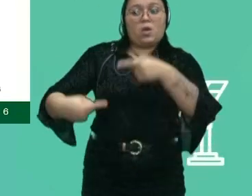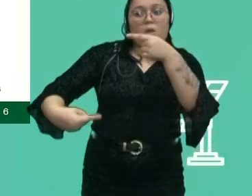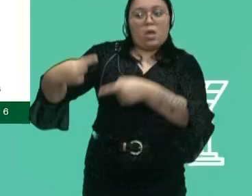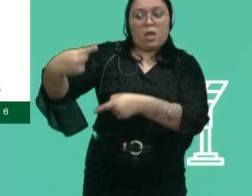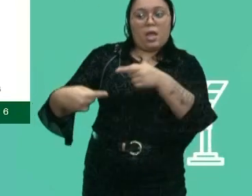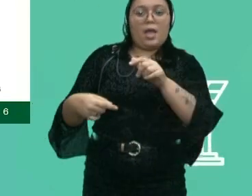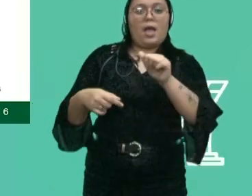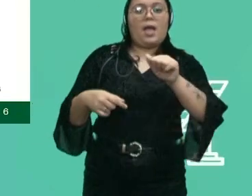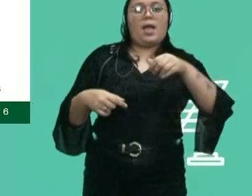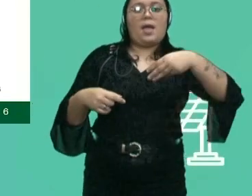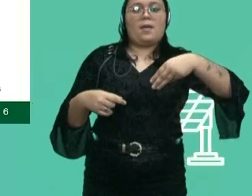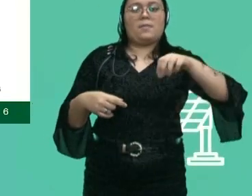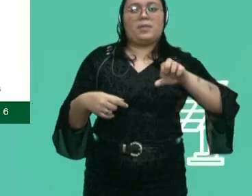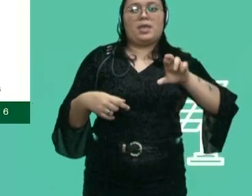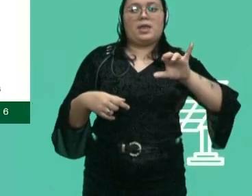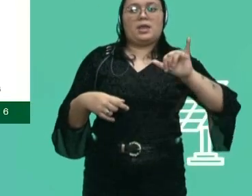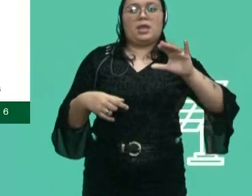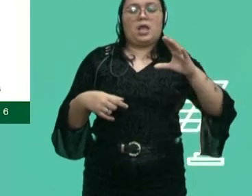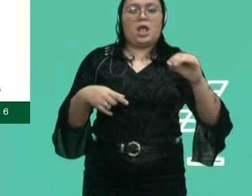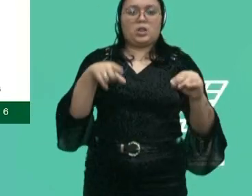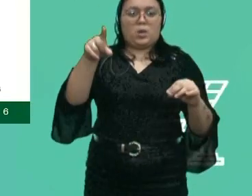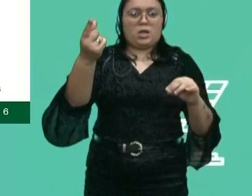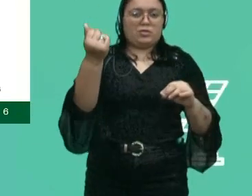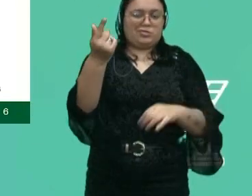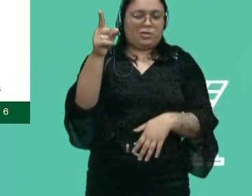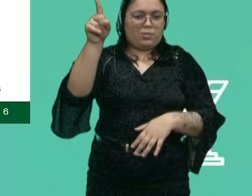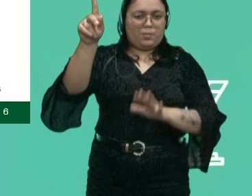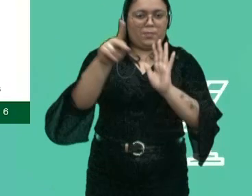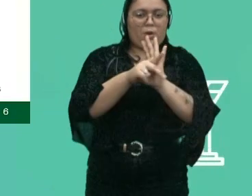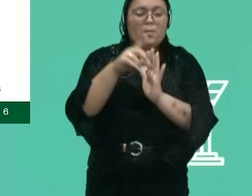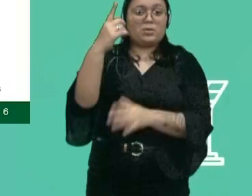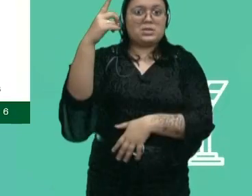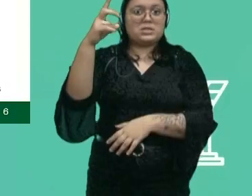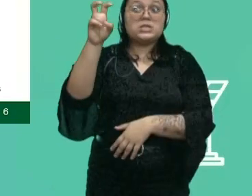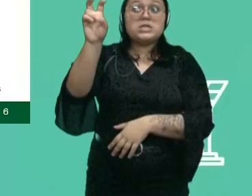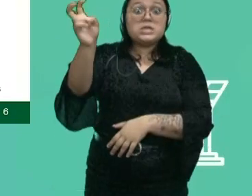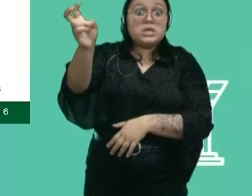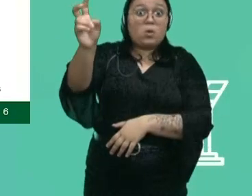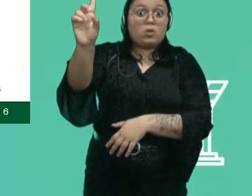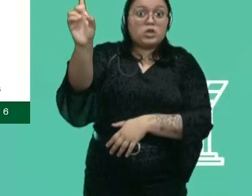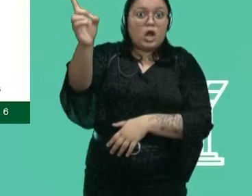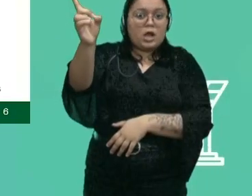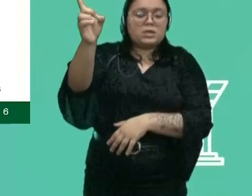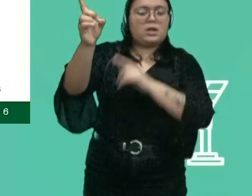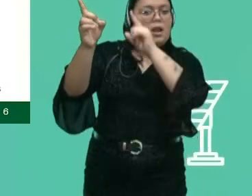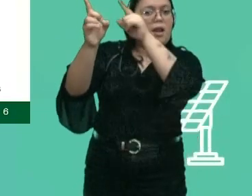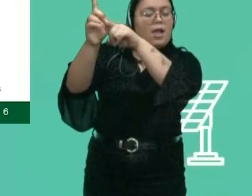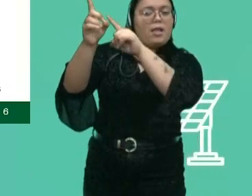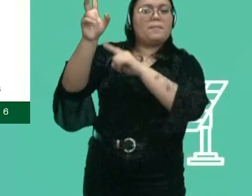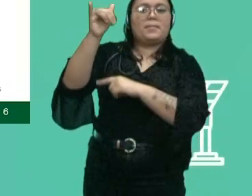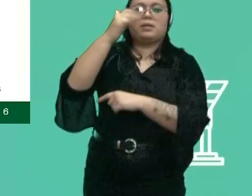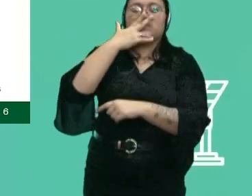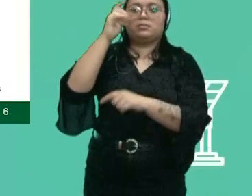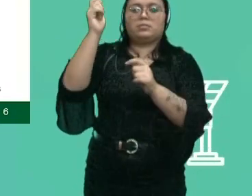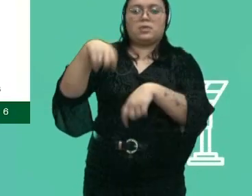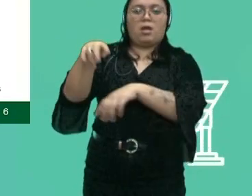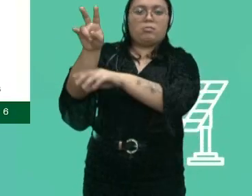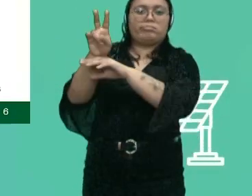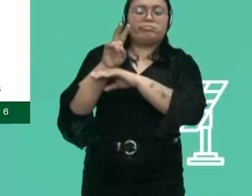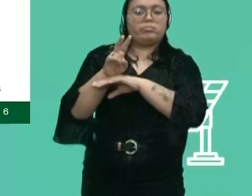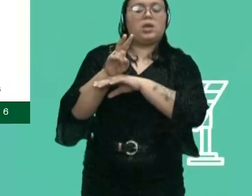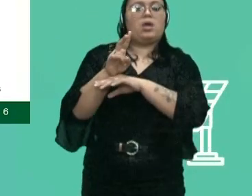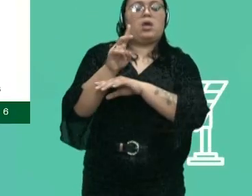we start to see early adopters for heavy and medium duty trucks. And these are scenarios showing that if we